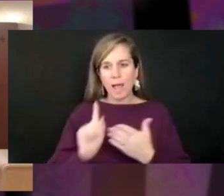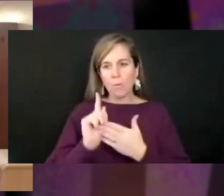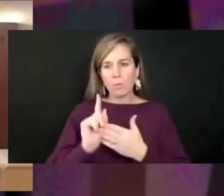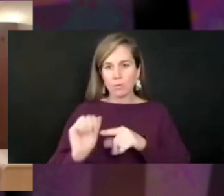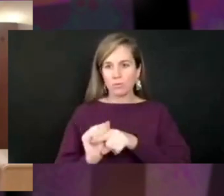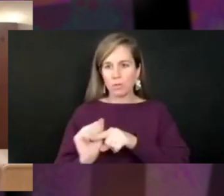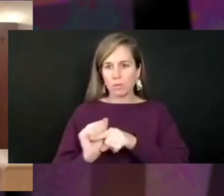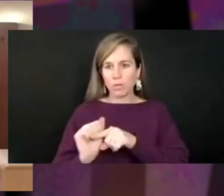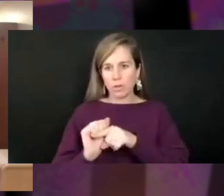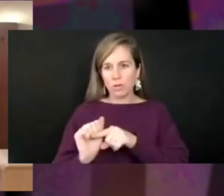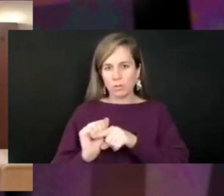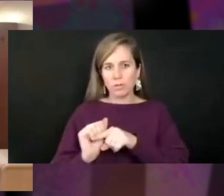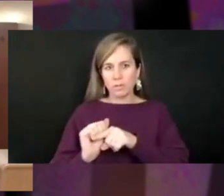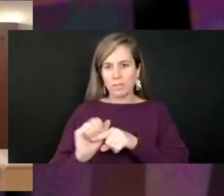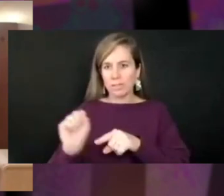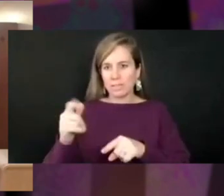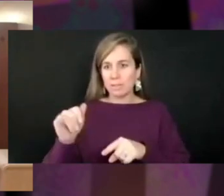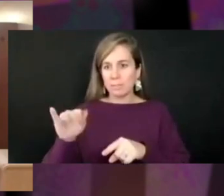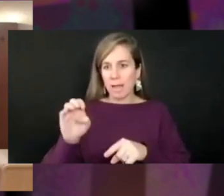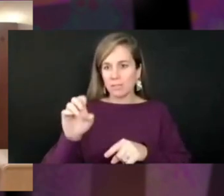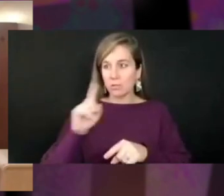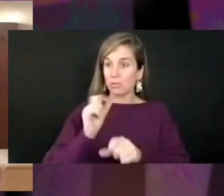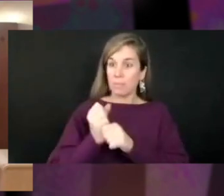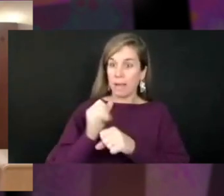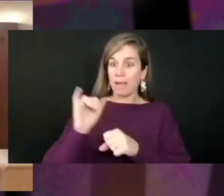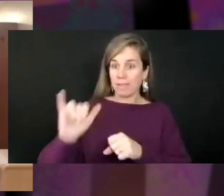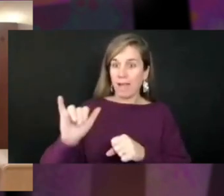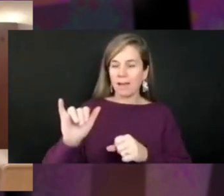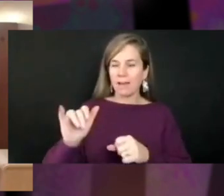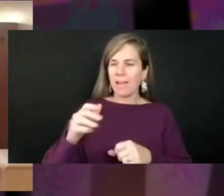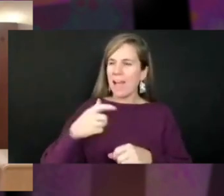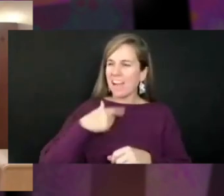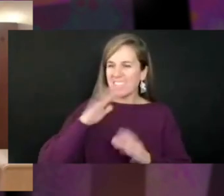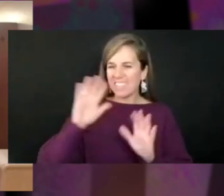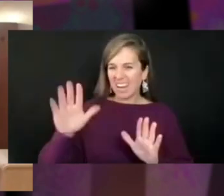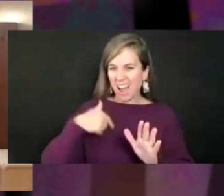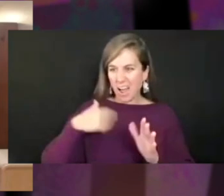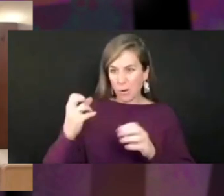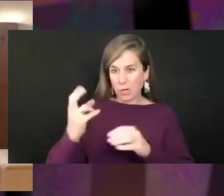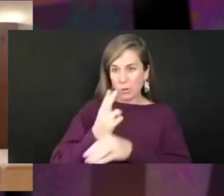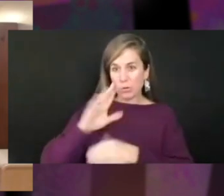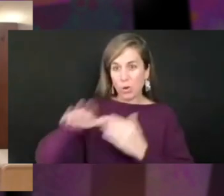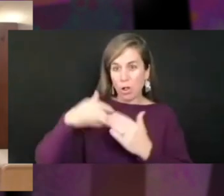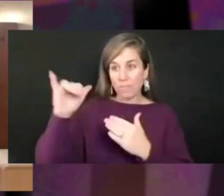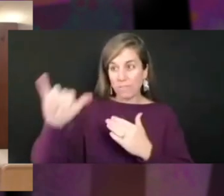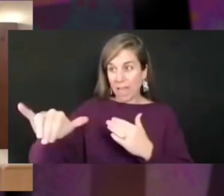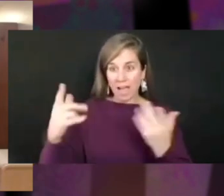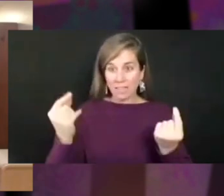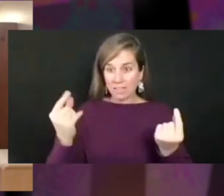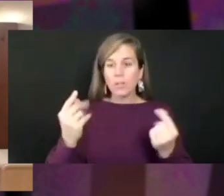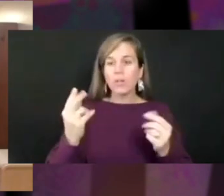work. And I said to them, I want to use all of that by teaching community